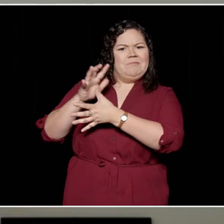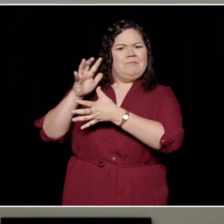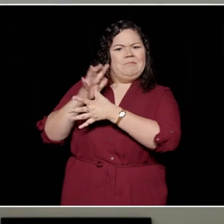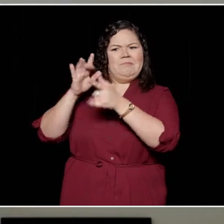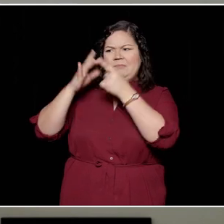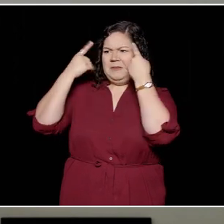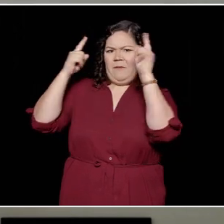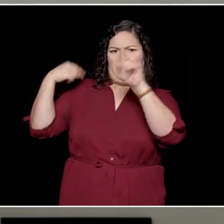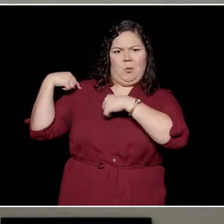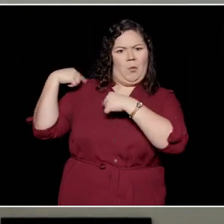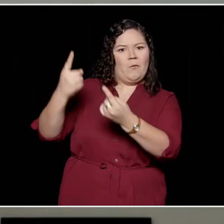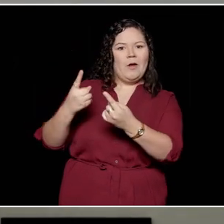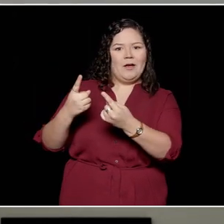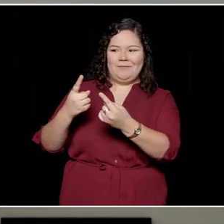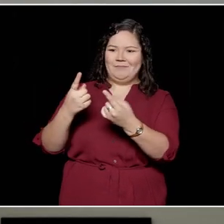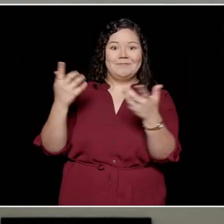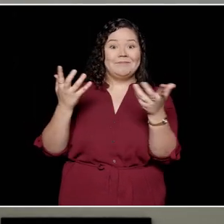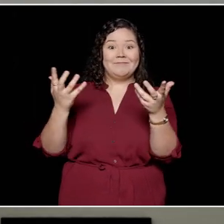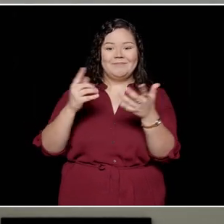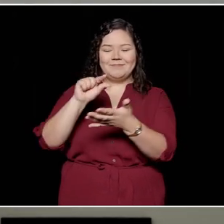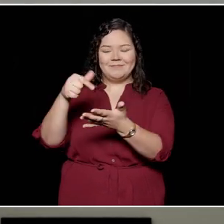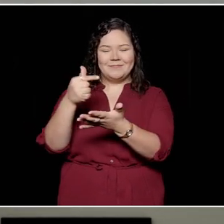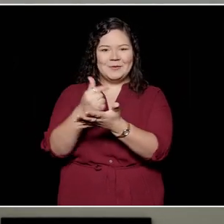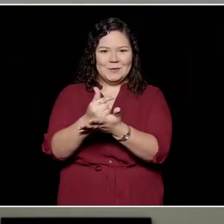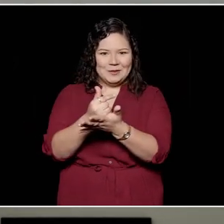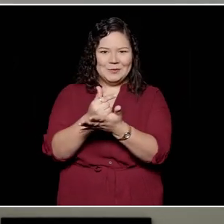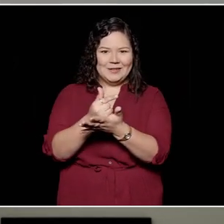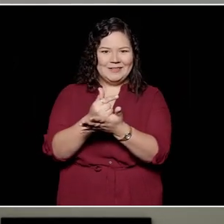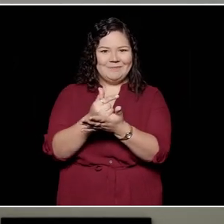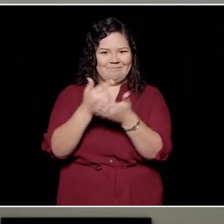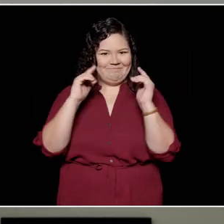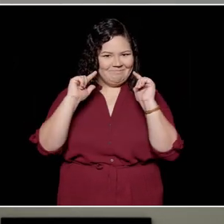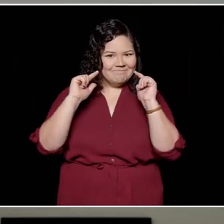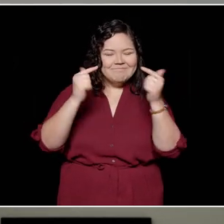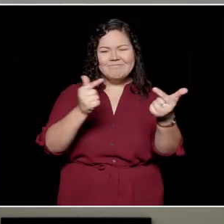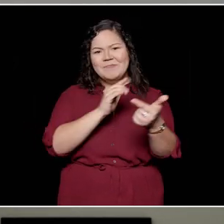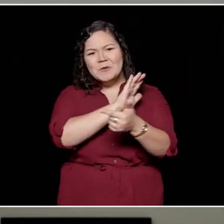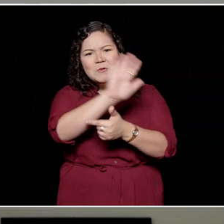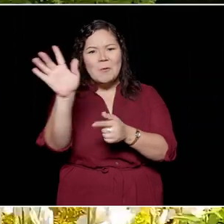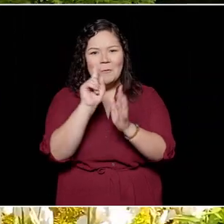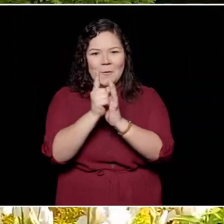yet. Graduation. The stage is yours.